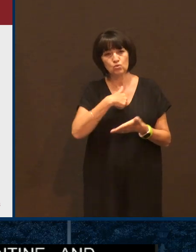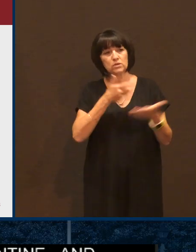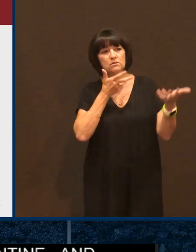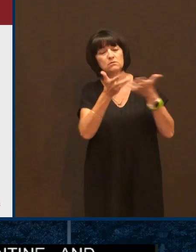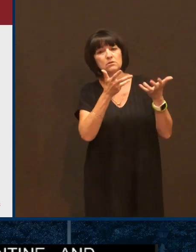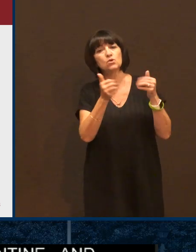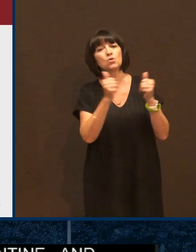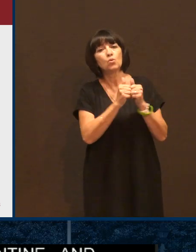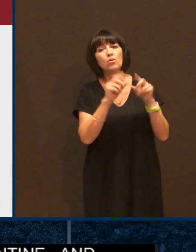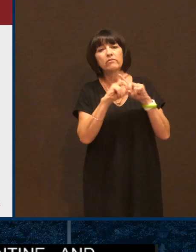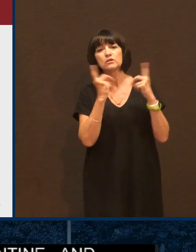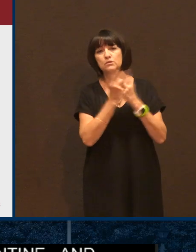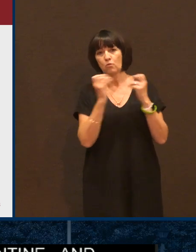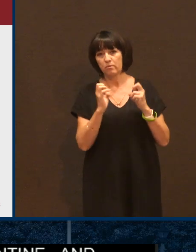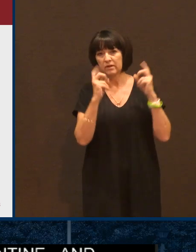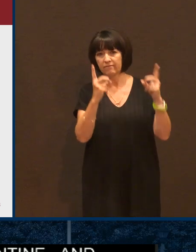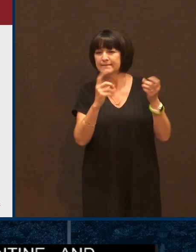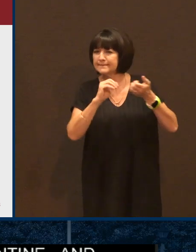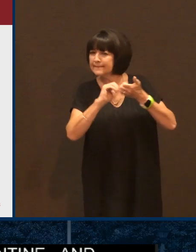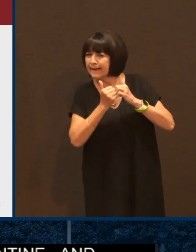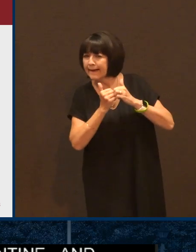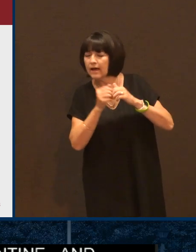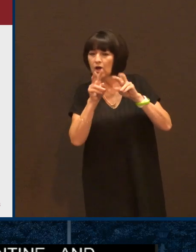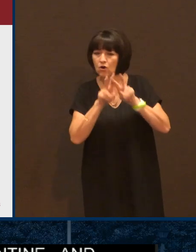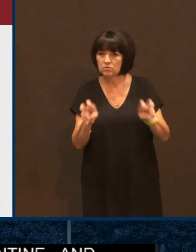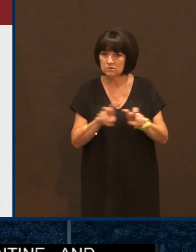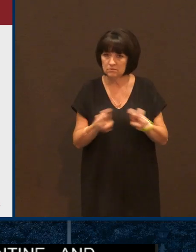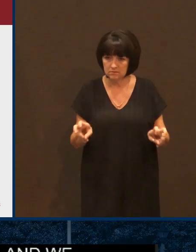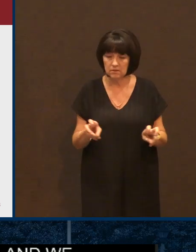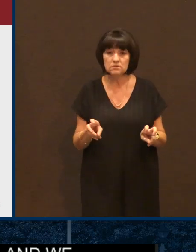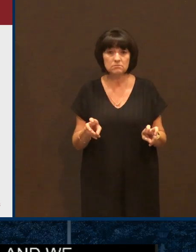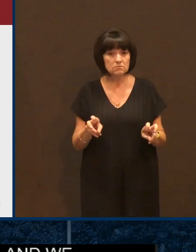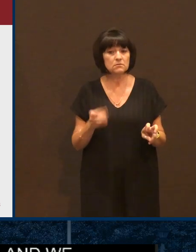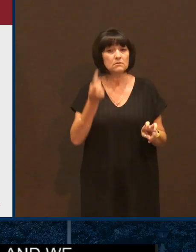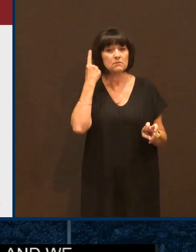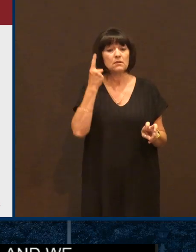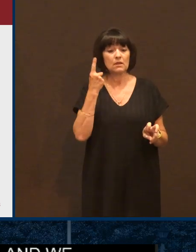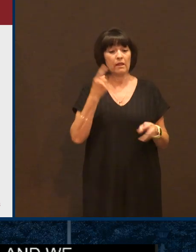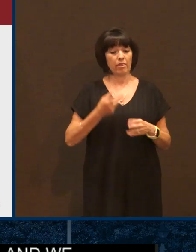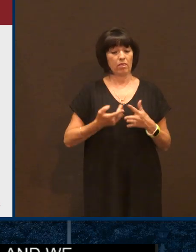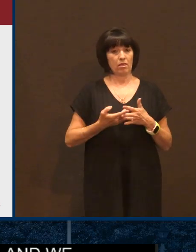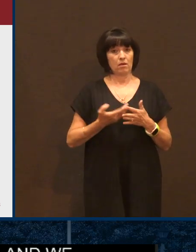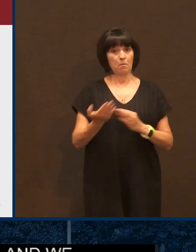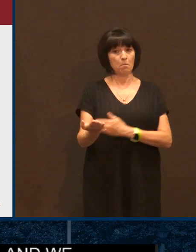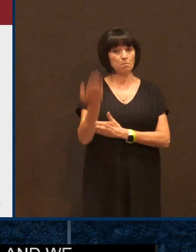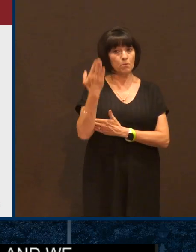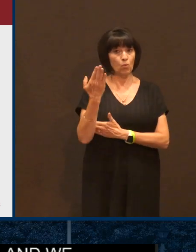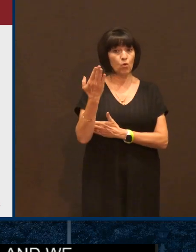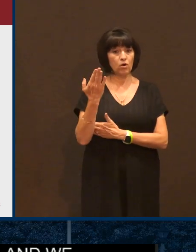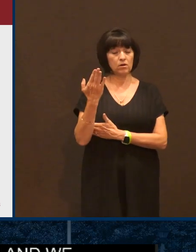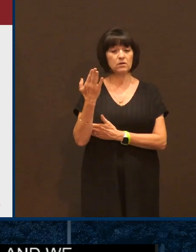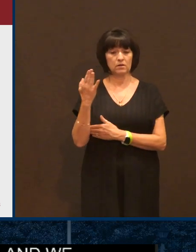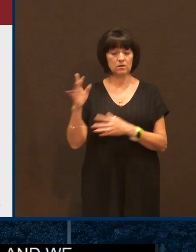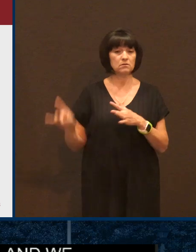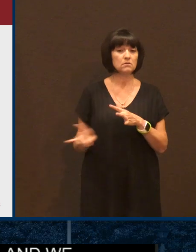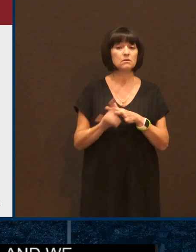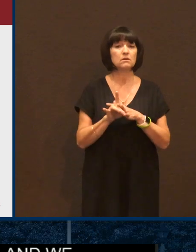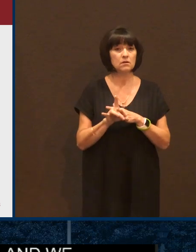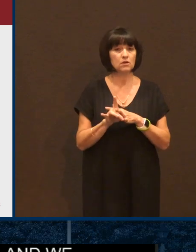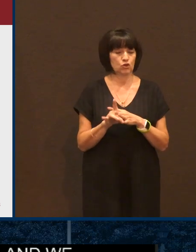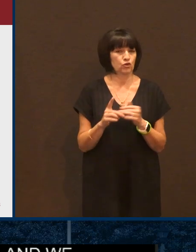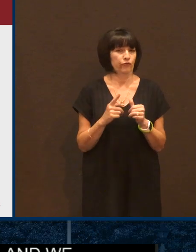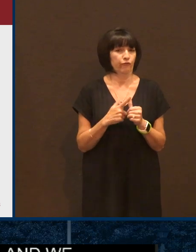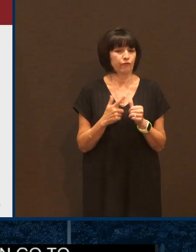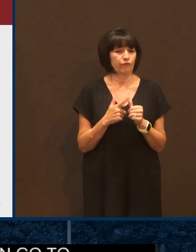that can be used before kids and staff go to school in the morning. We have a long history of working with school